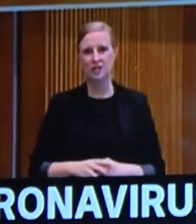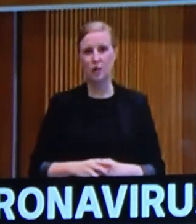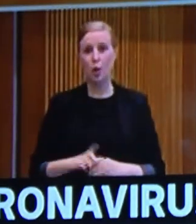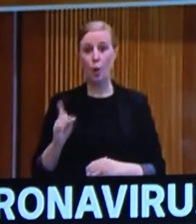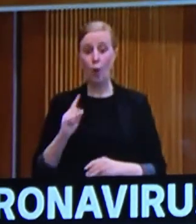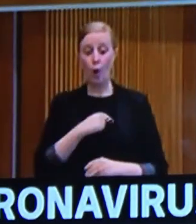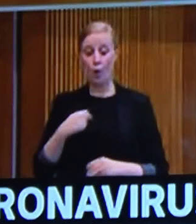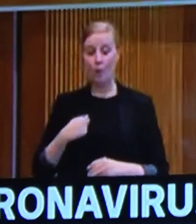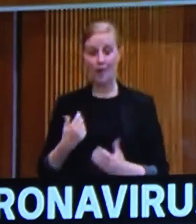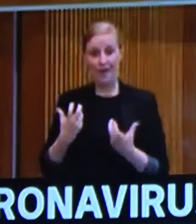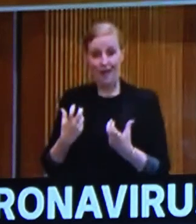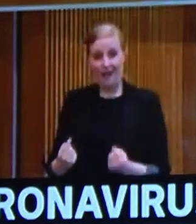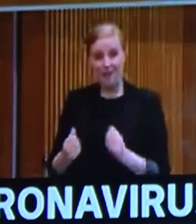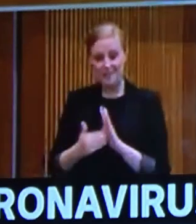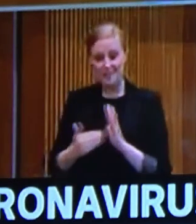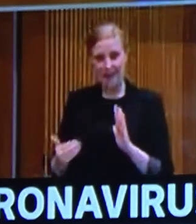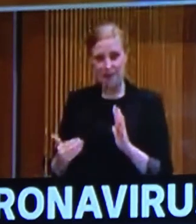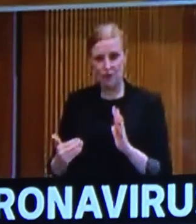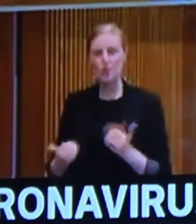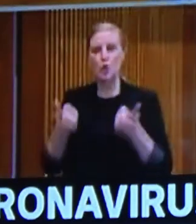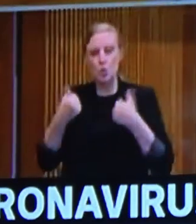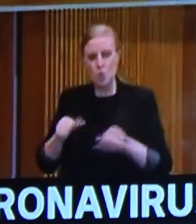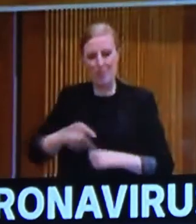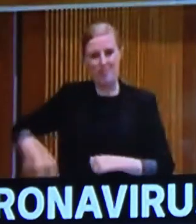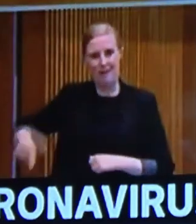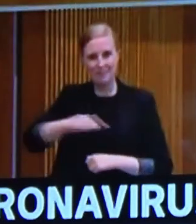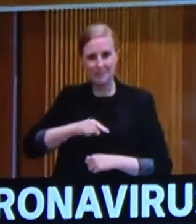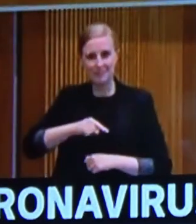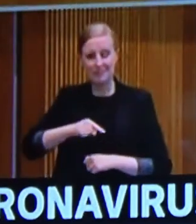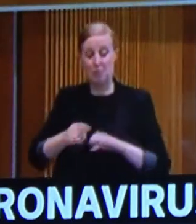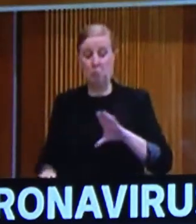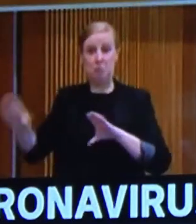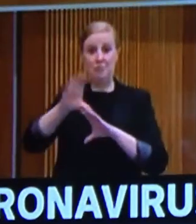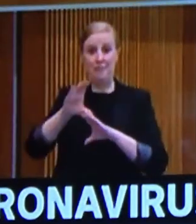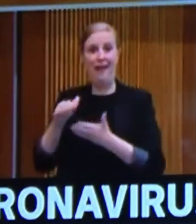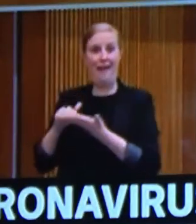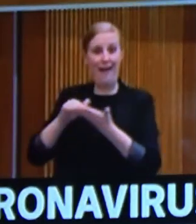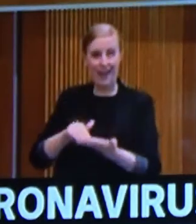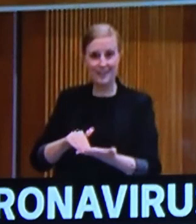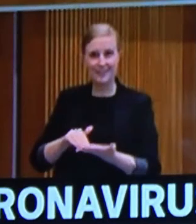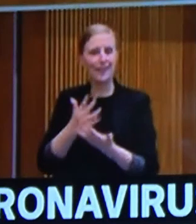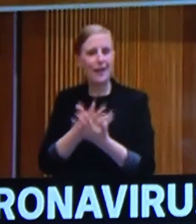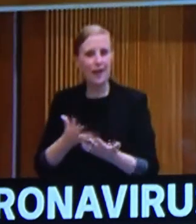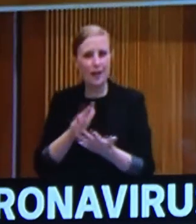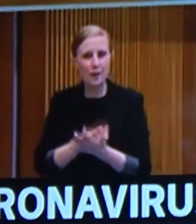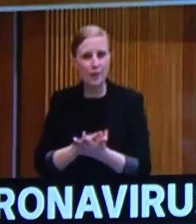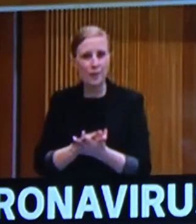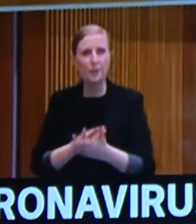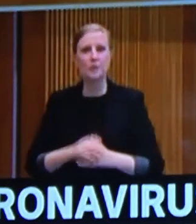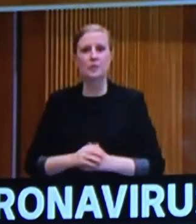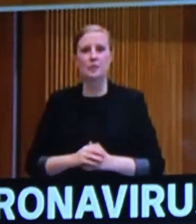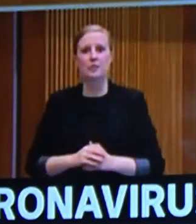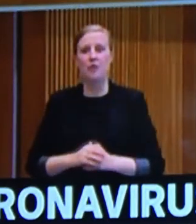capacity and, as Nick has said, double it almost immediately by repurposing of